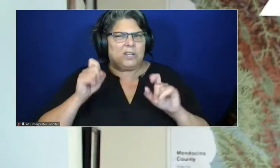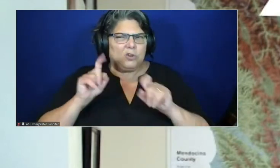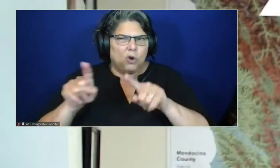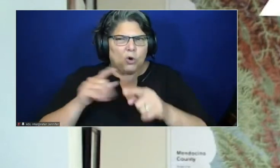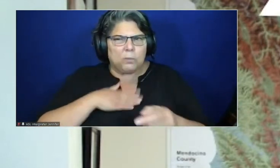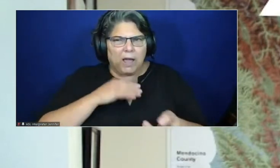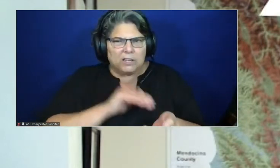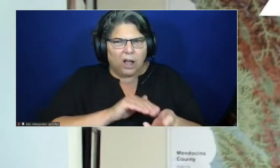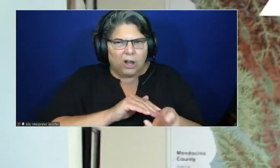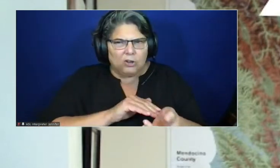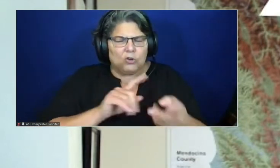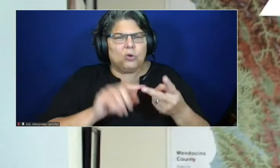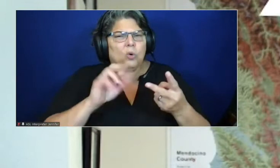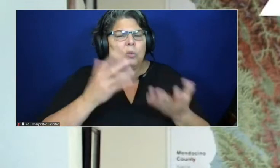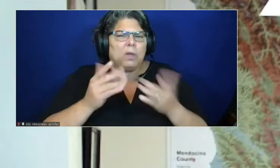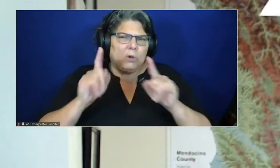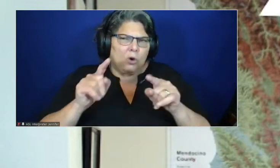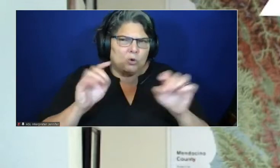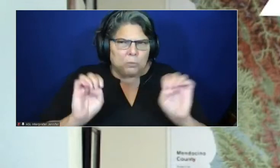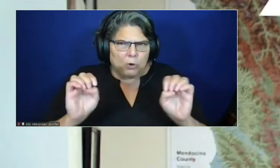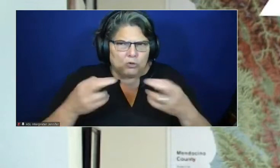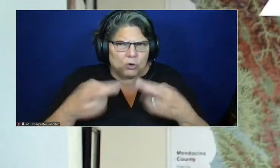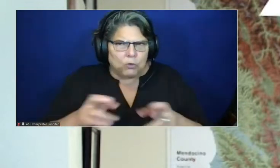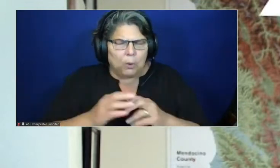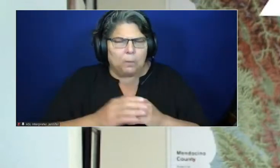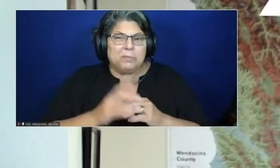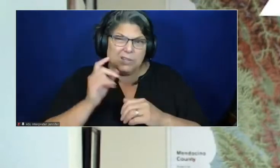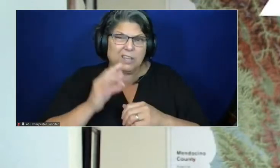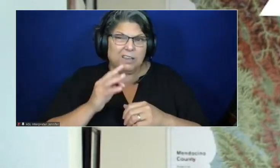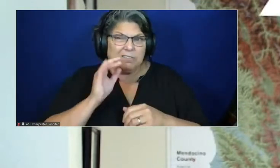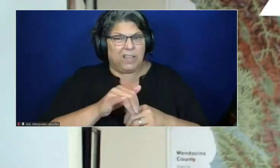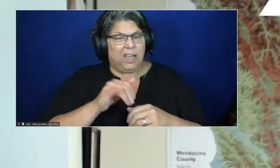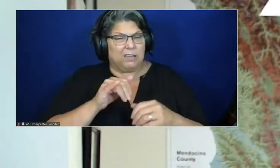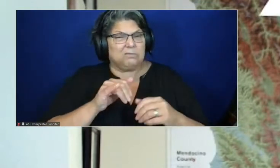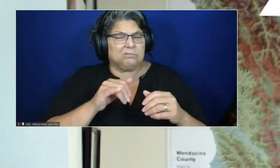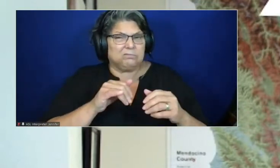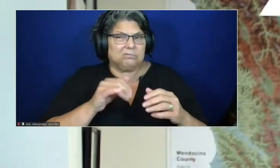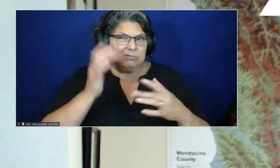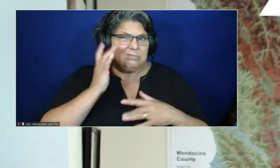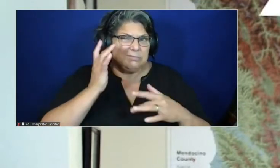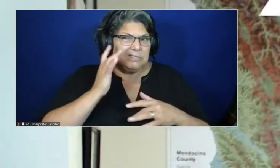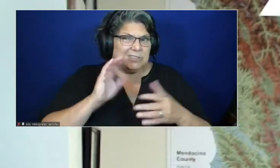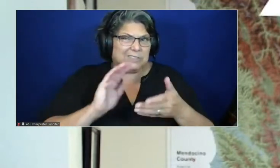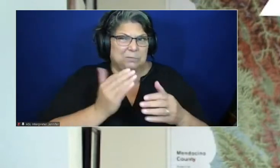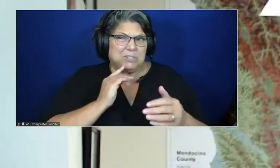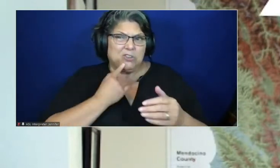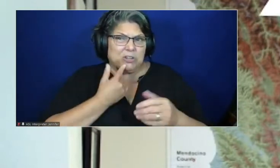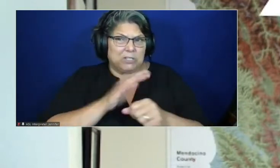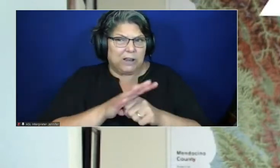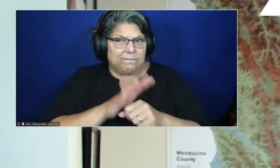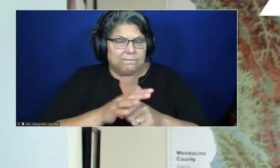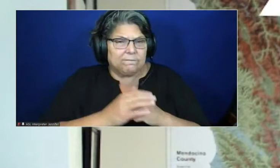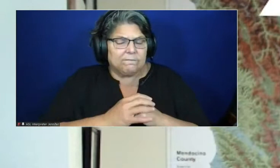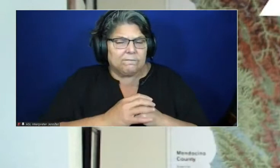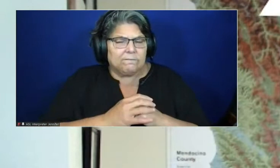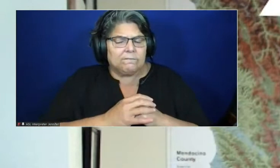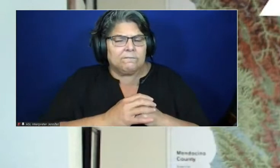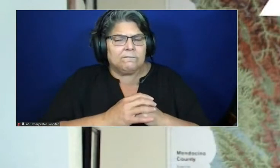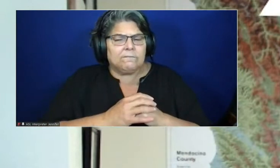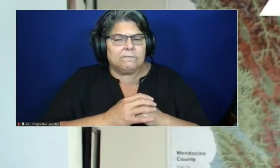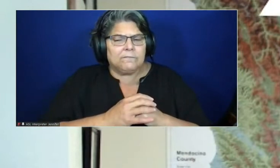even to the emergency room if it's a troublesome enough symptom. And then, you know, we